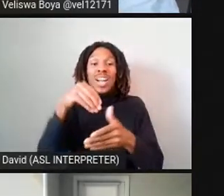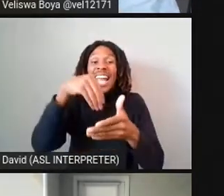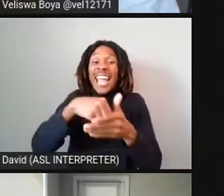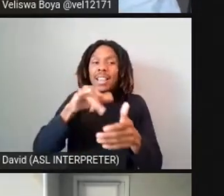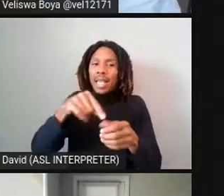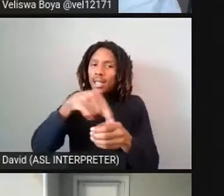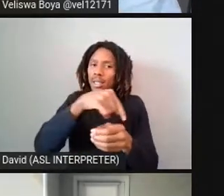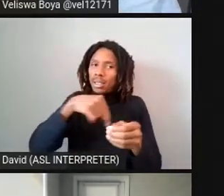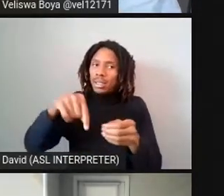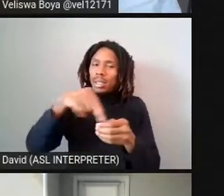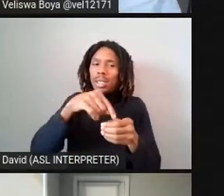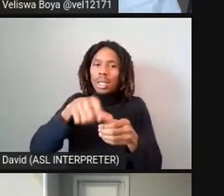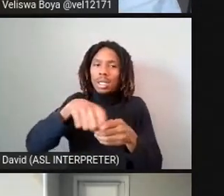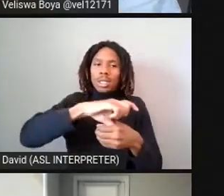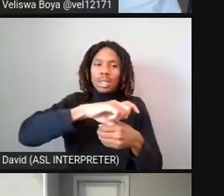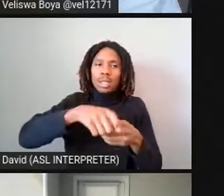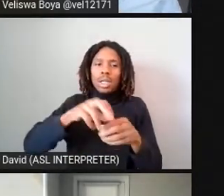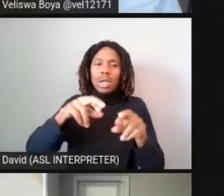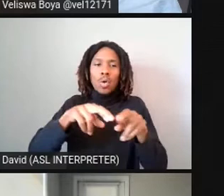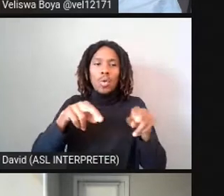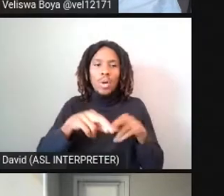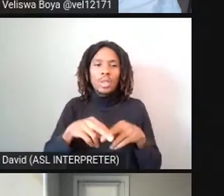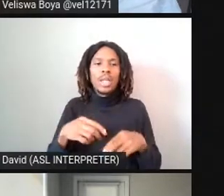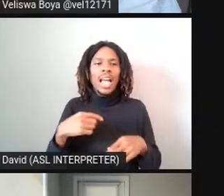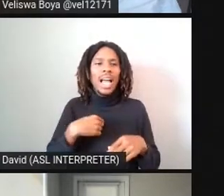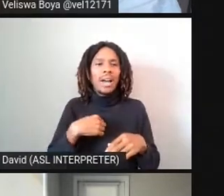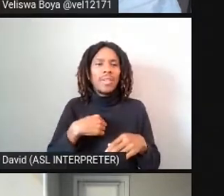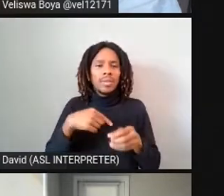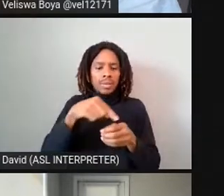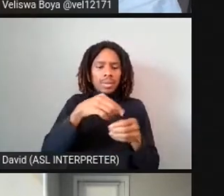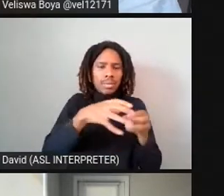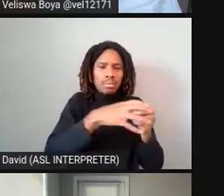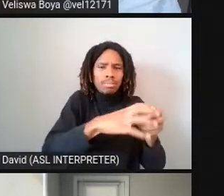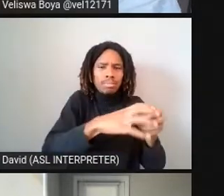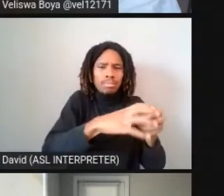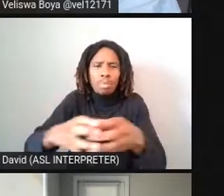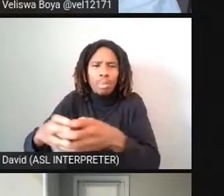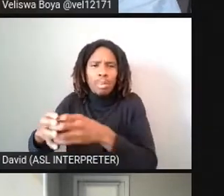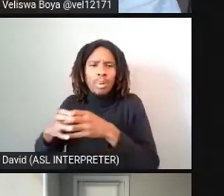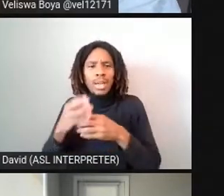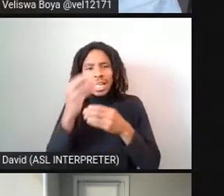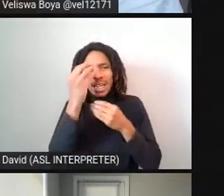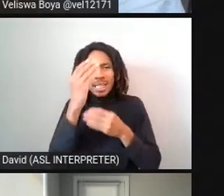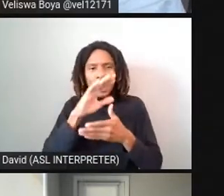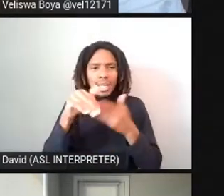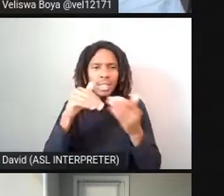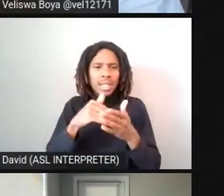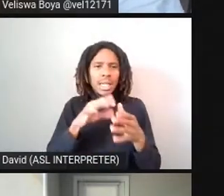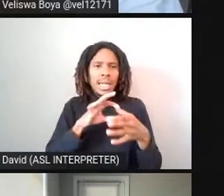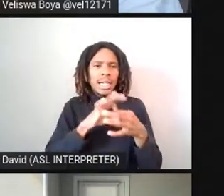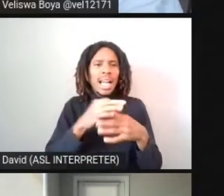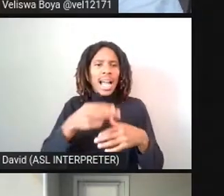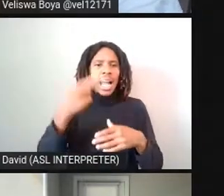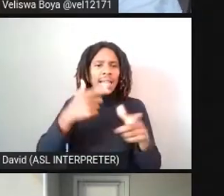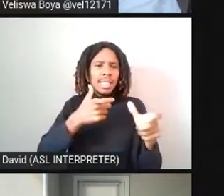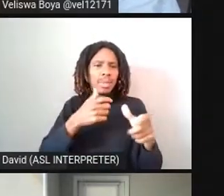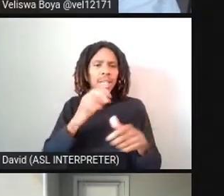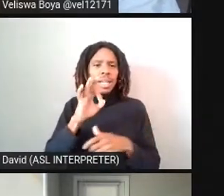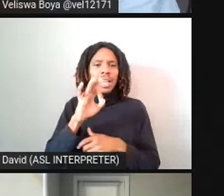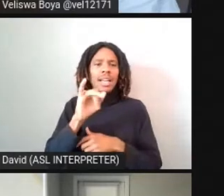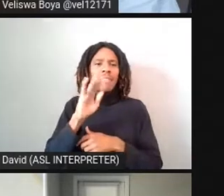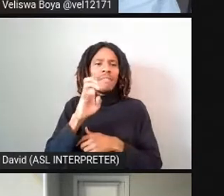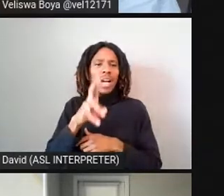So these availability zones are cluster of data centers that are connected with high speed fiber, usually